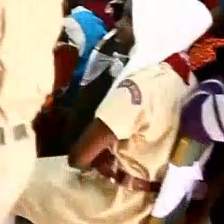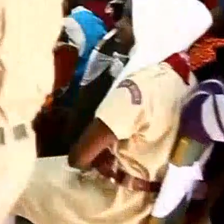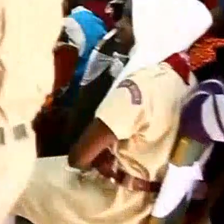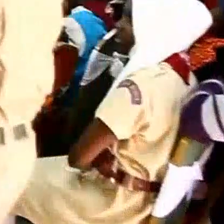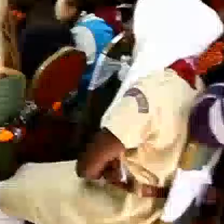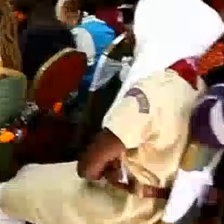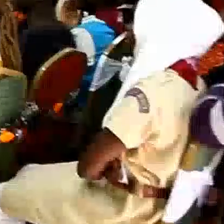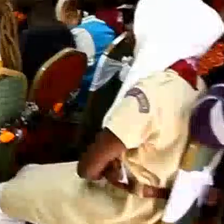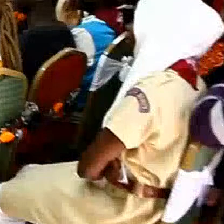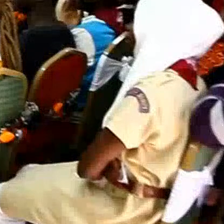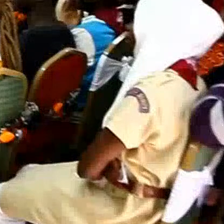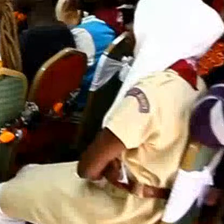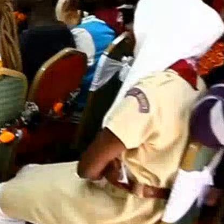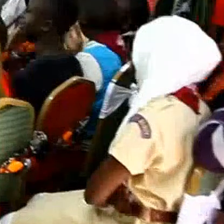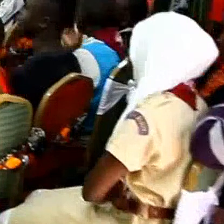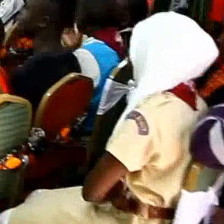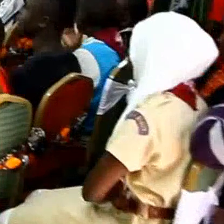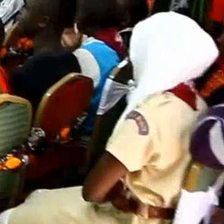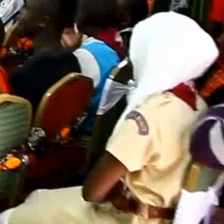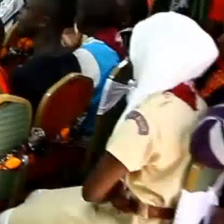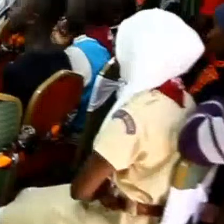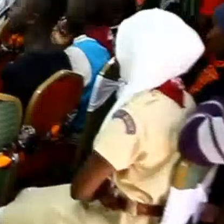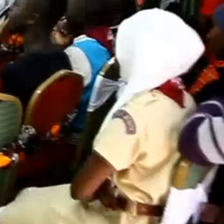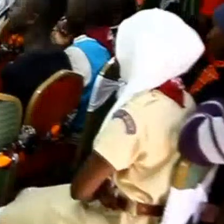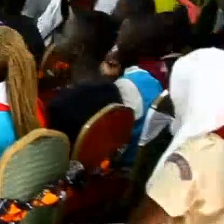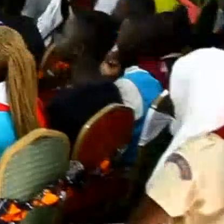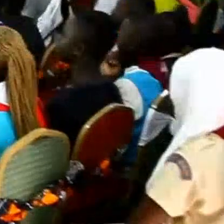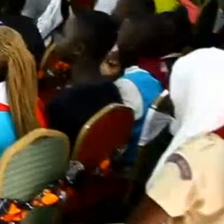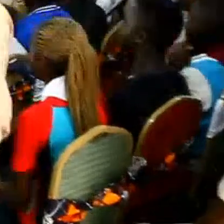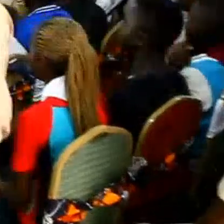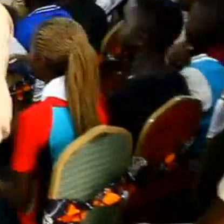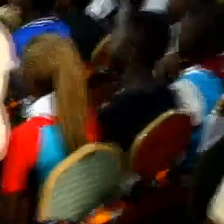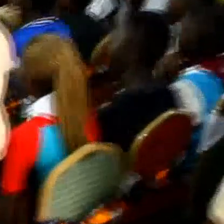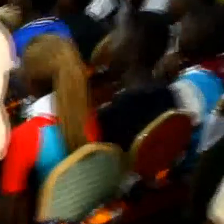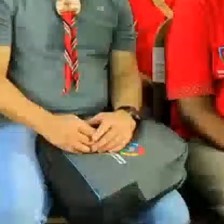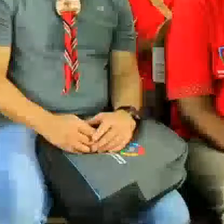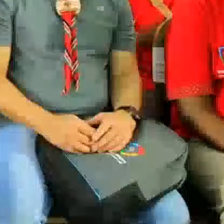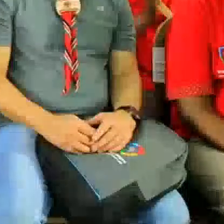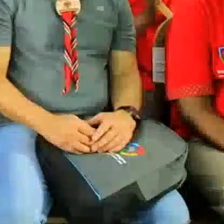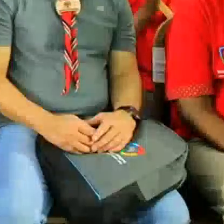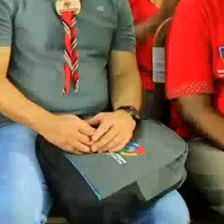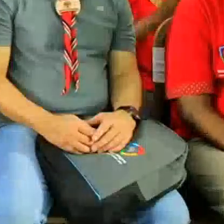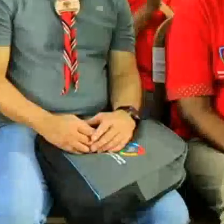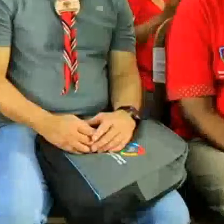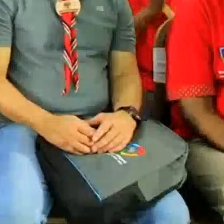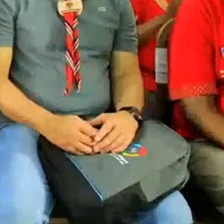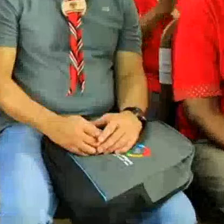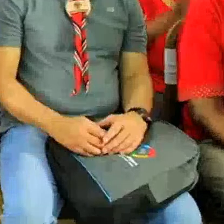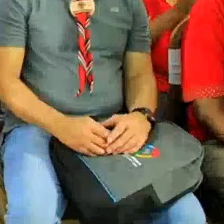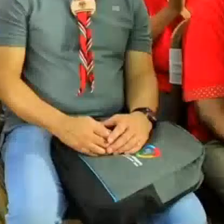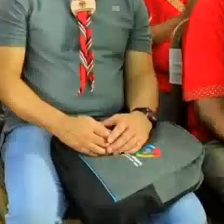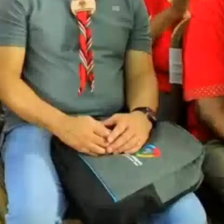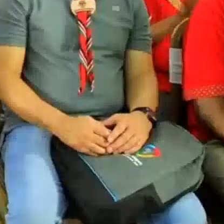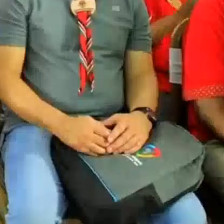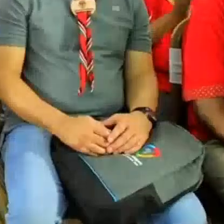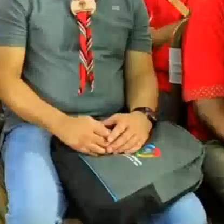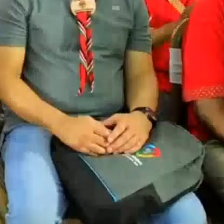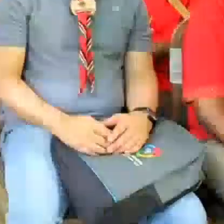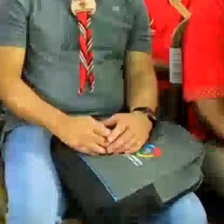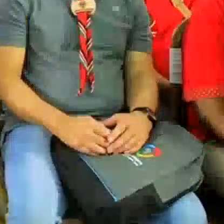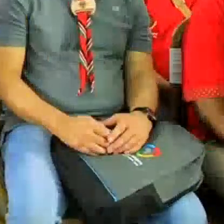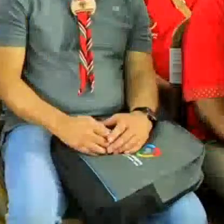Who has the balloon? Oh, great. Put your hands together for her. Okay, so